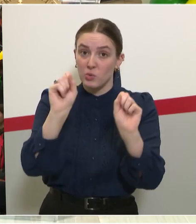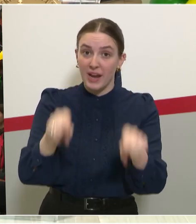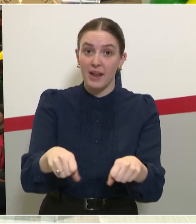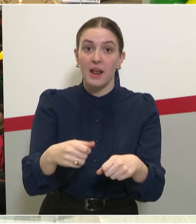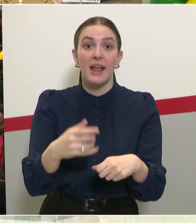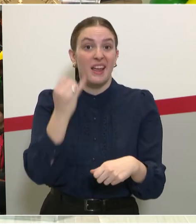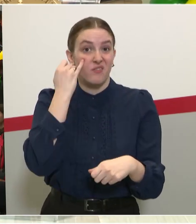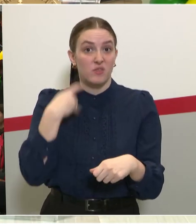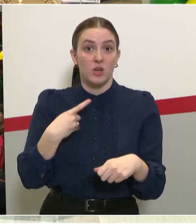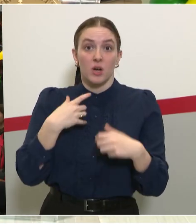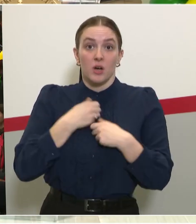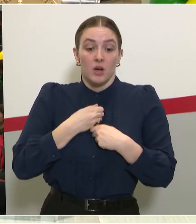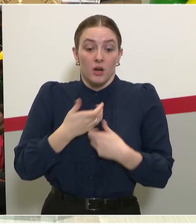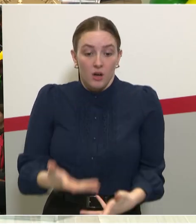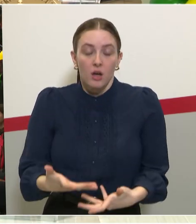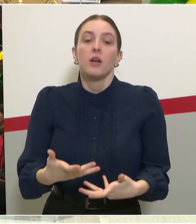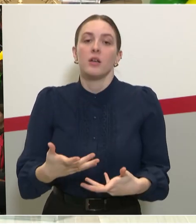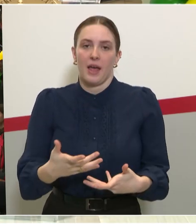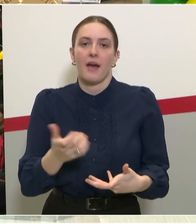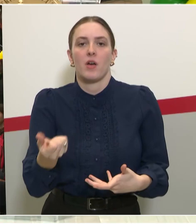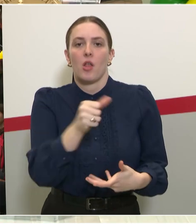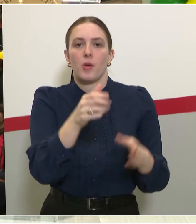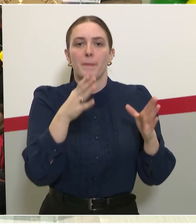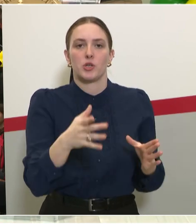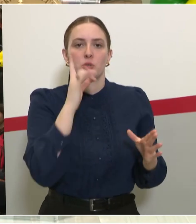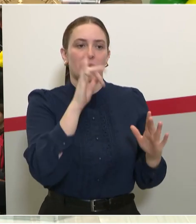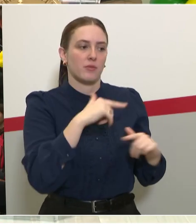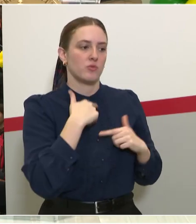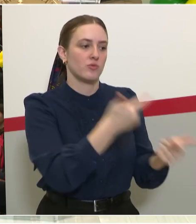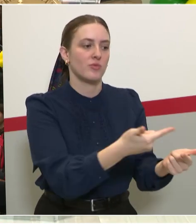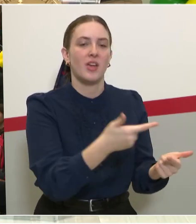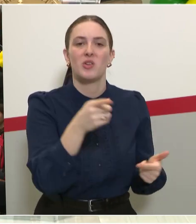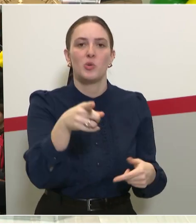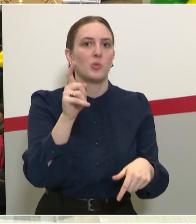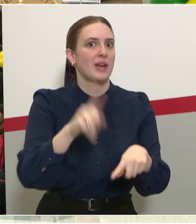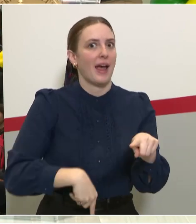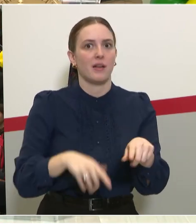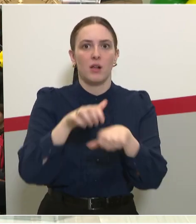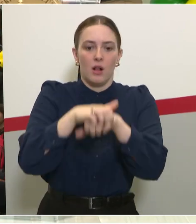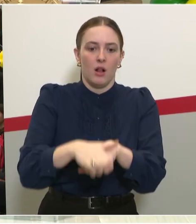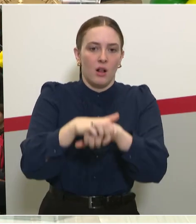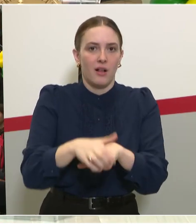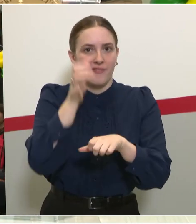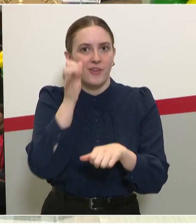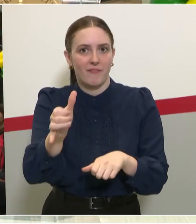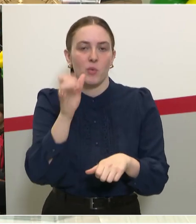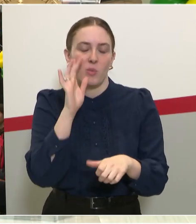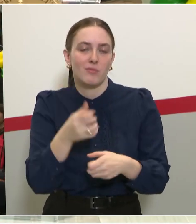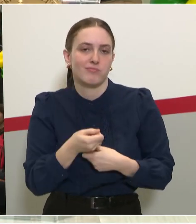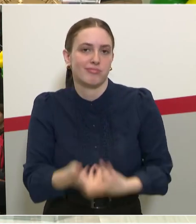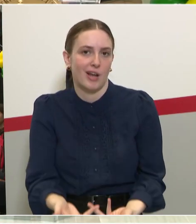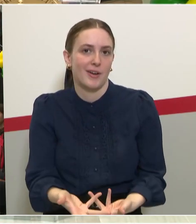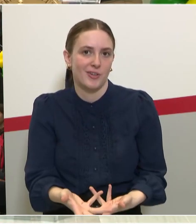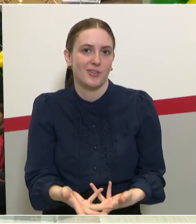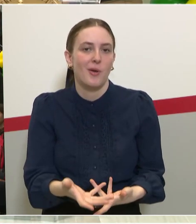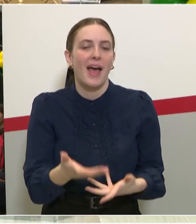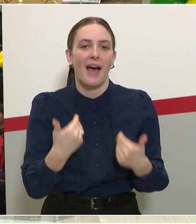switch out with you, because you can't do chest compressions forever. That's a very tiring way. Yeah, it's really